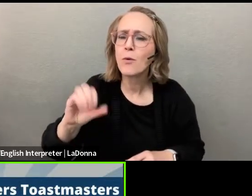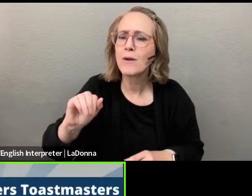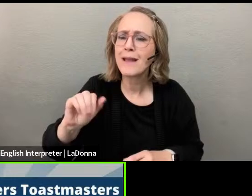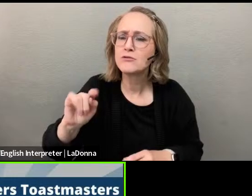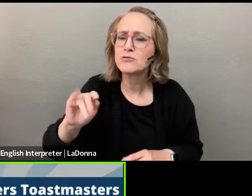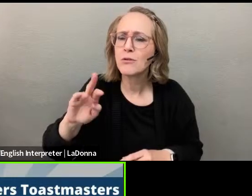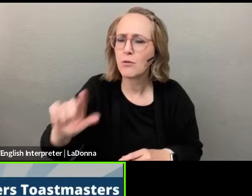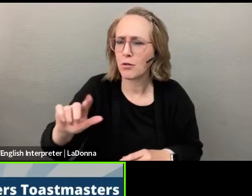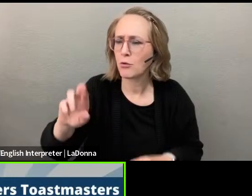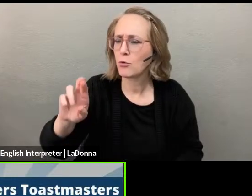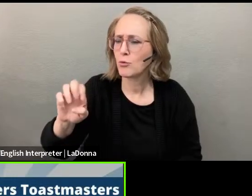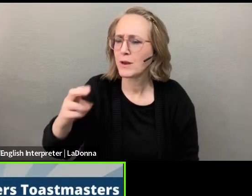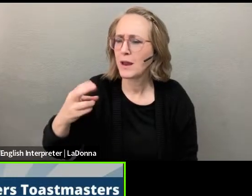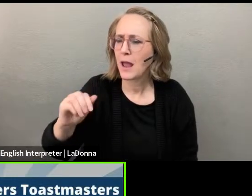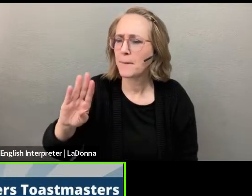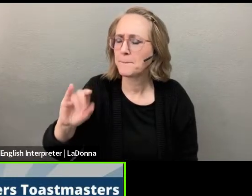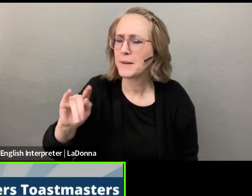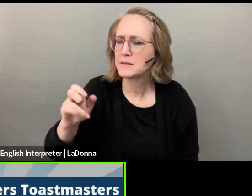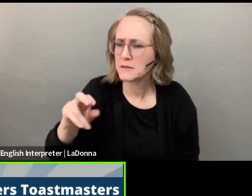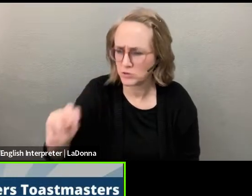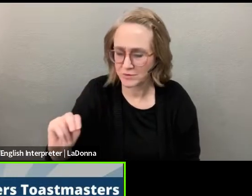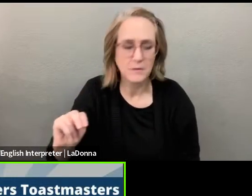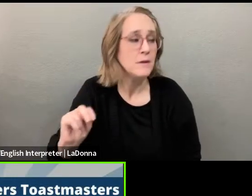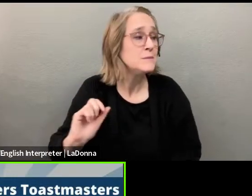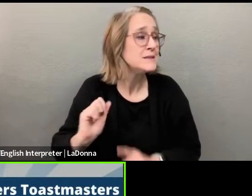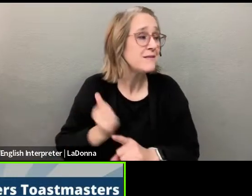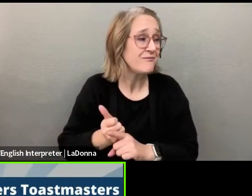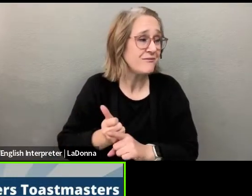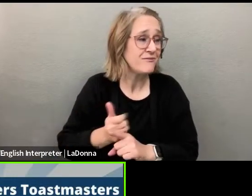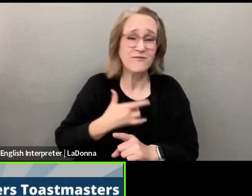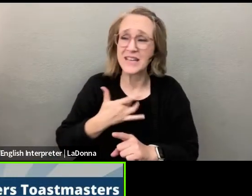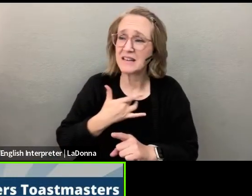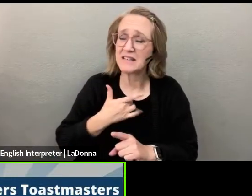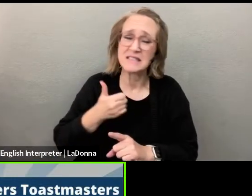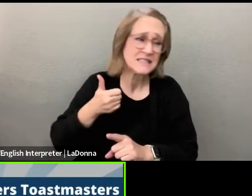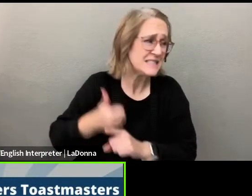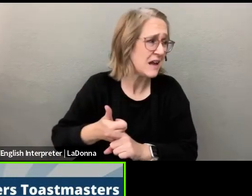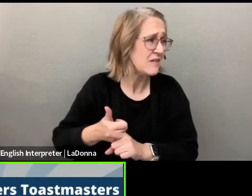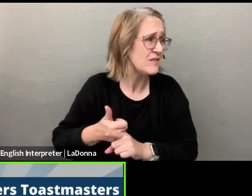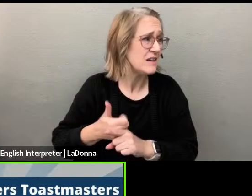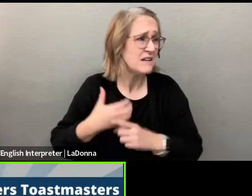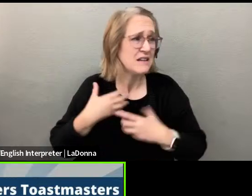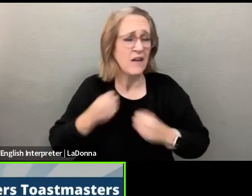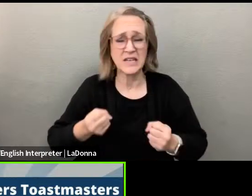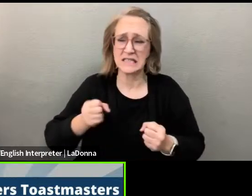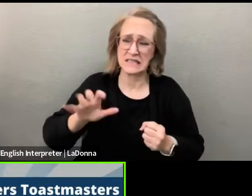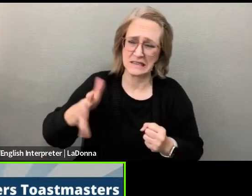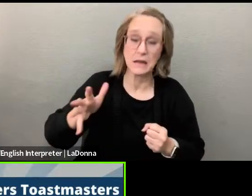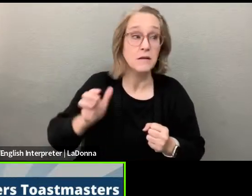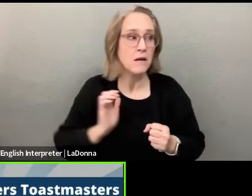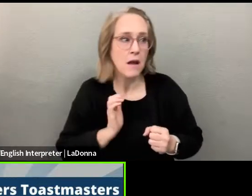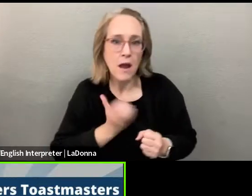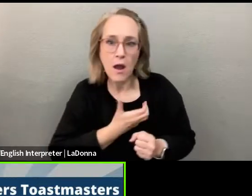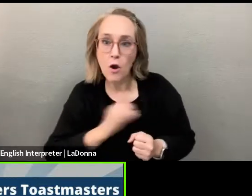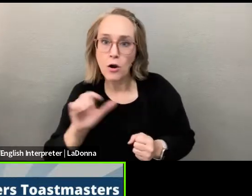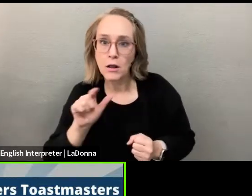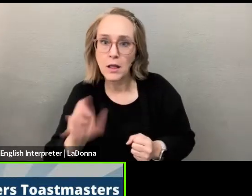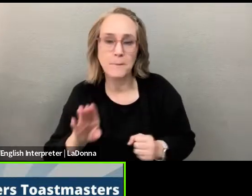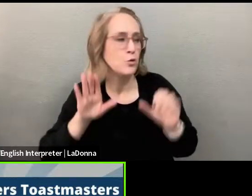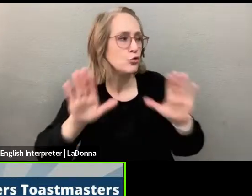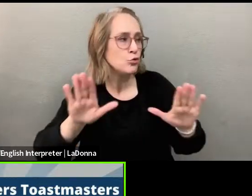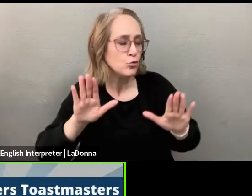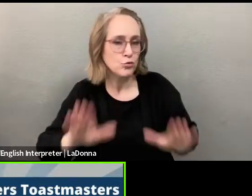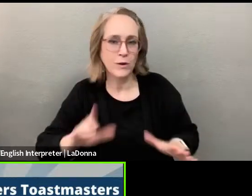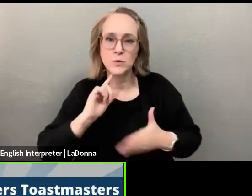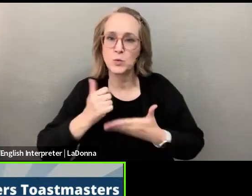that person is lacking self-confidence, they want to look for a job, our club is a good avenue for